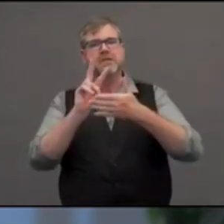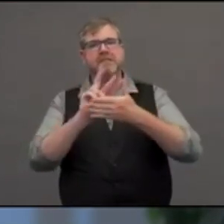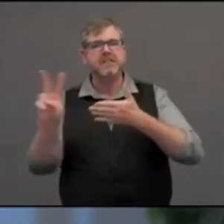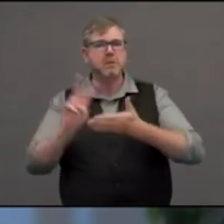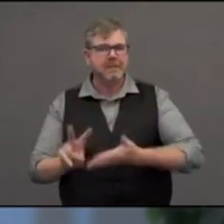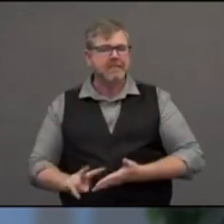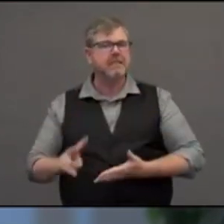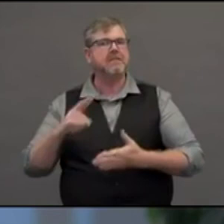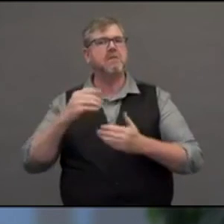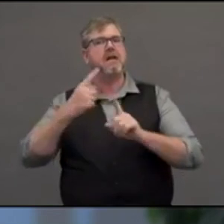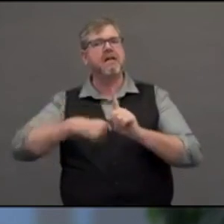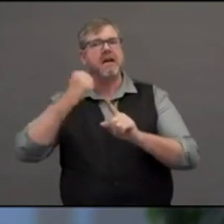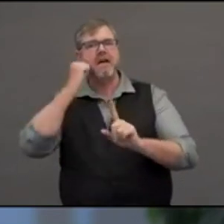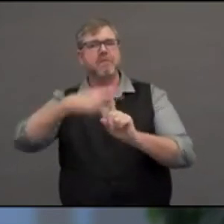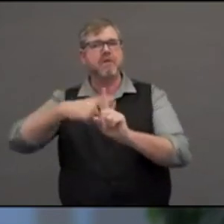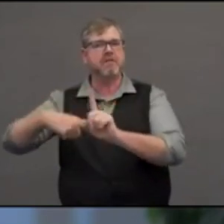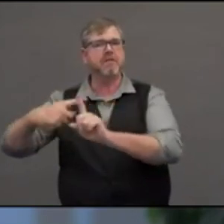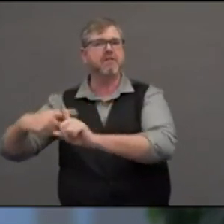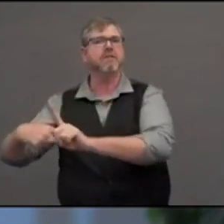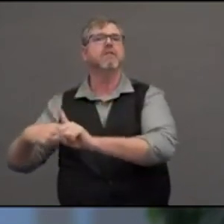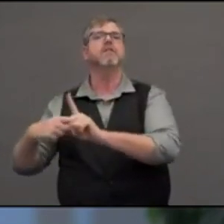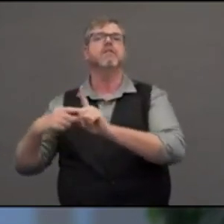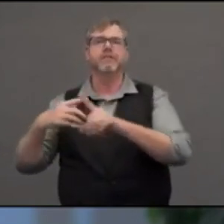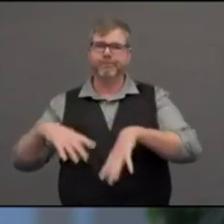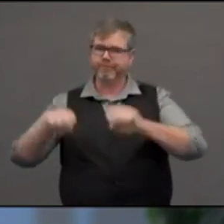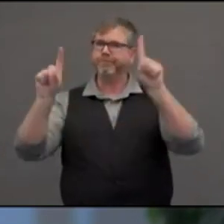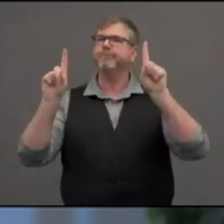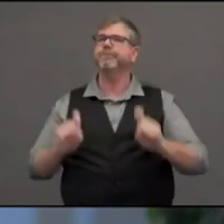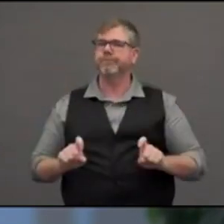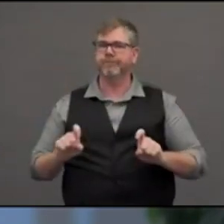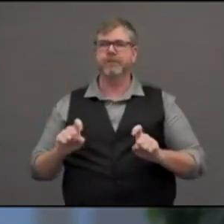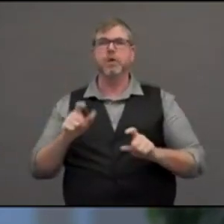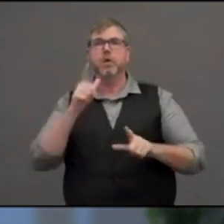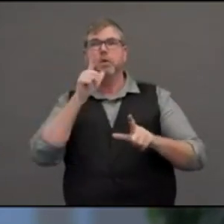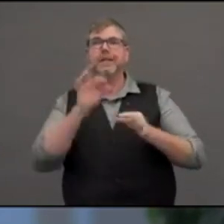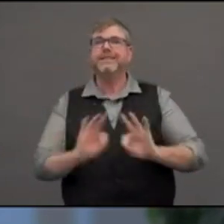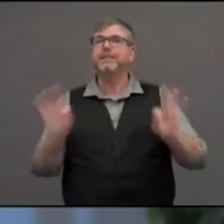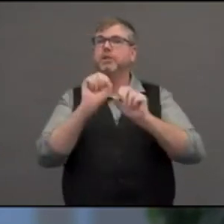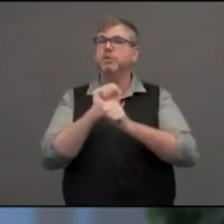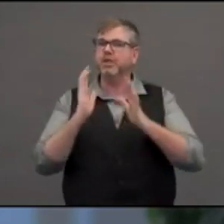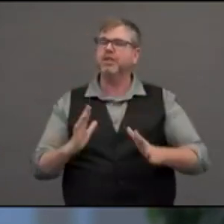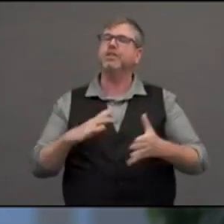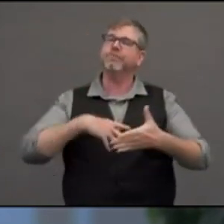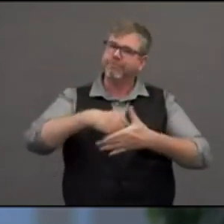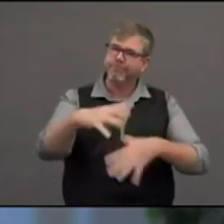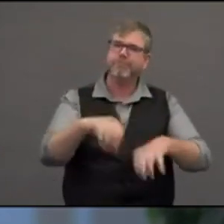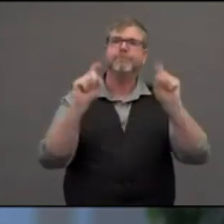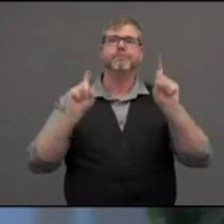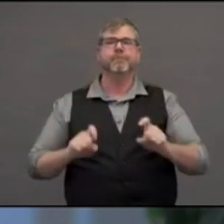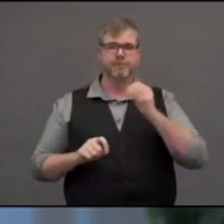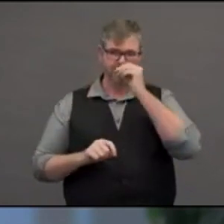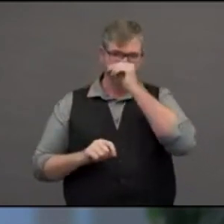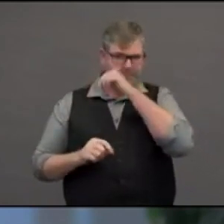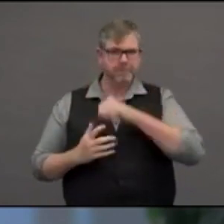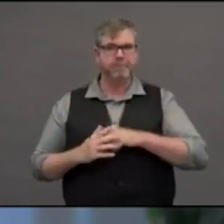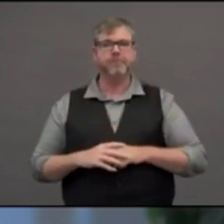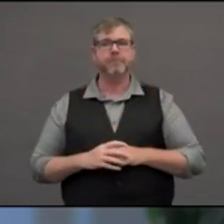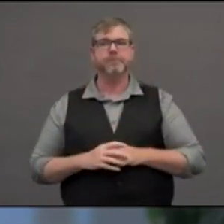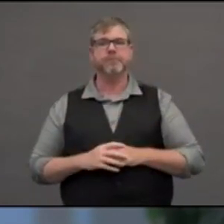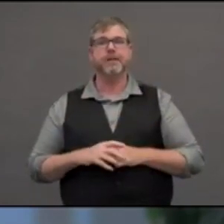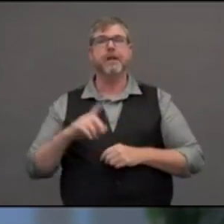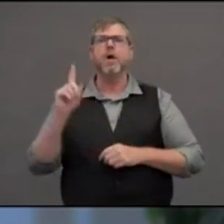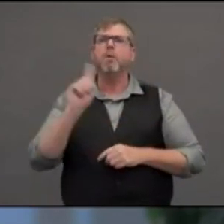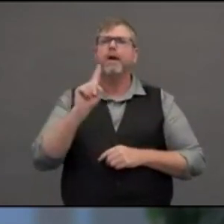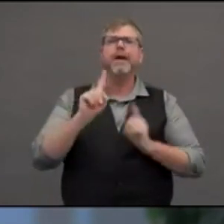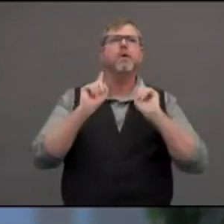We also have these pop-up sites that you can look on our website and find a location near you to be tested. So I think those are some of the things that you